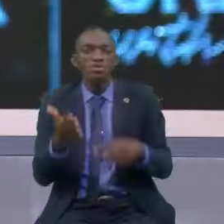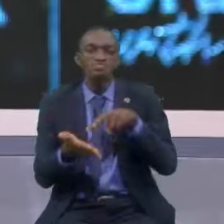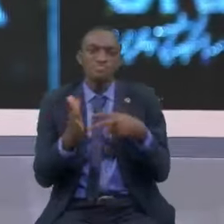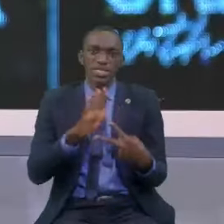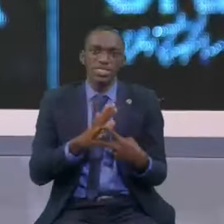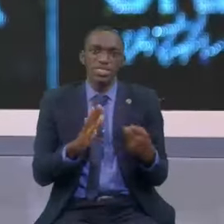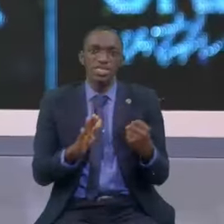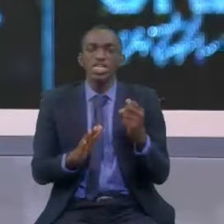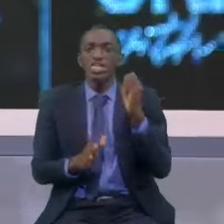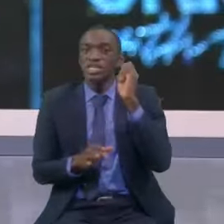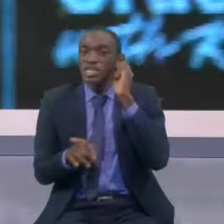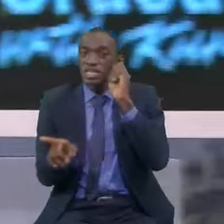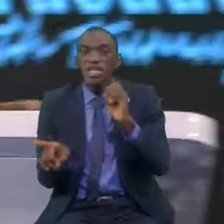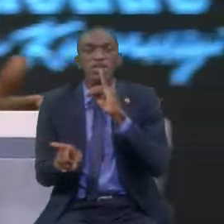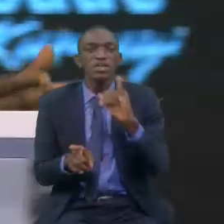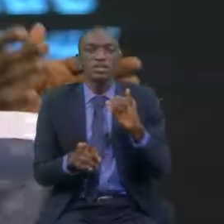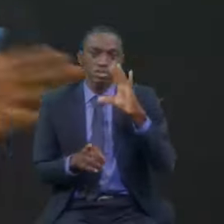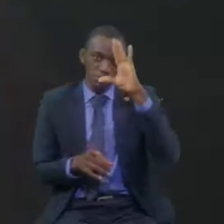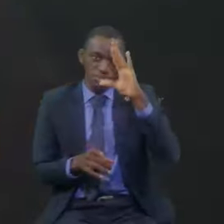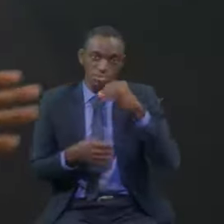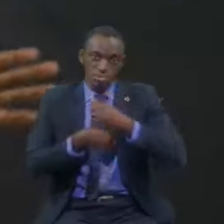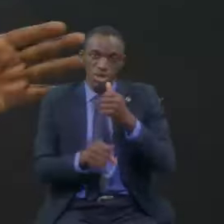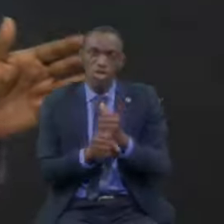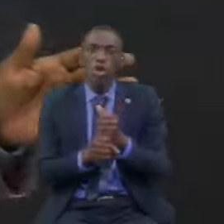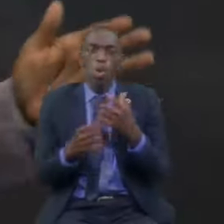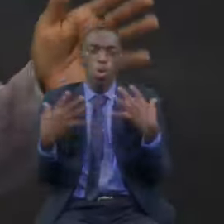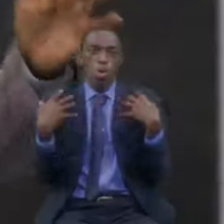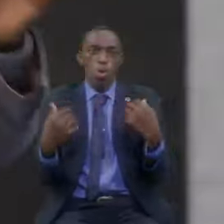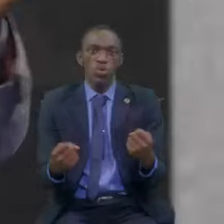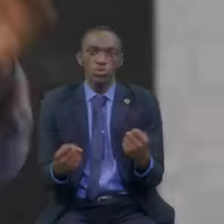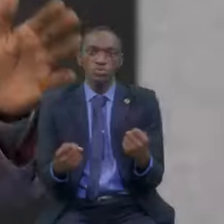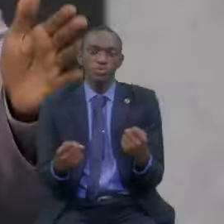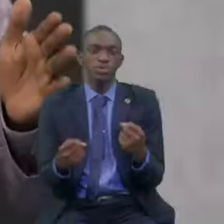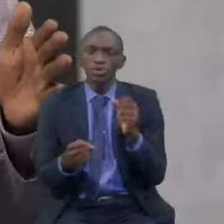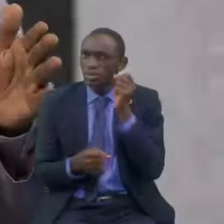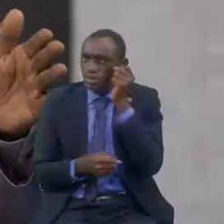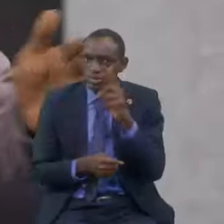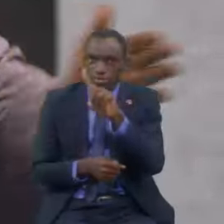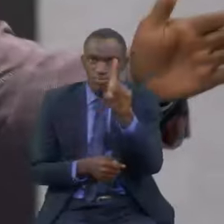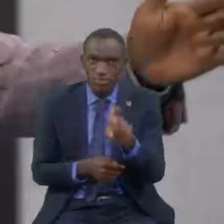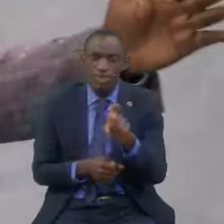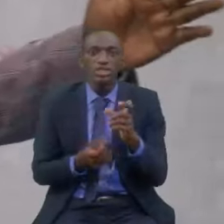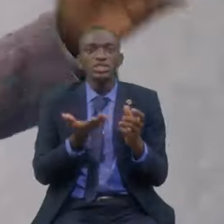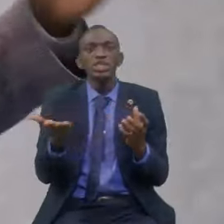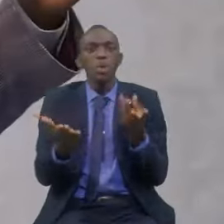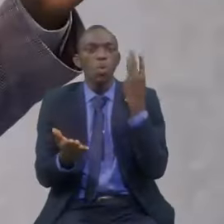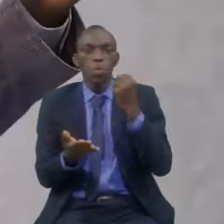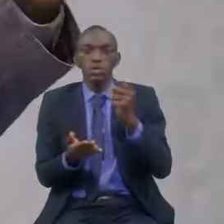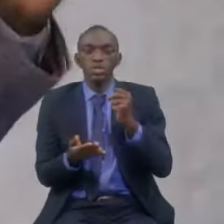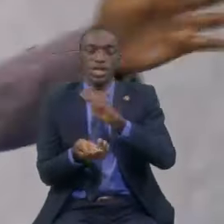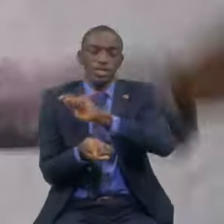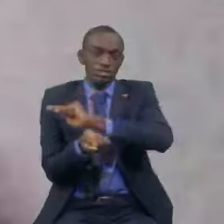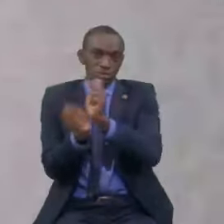made whole. Understand? There was a transformation. The man